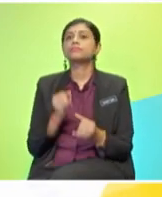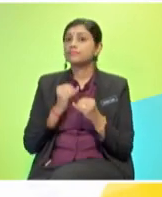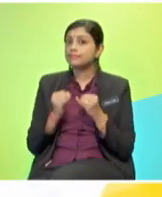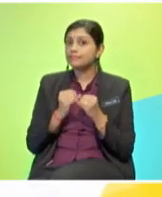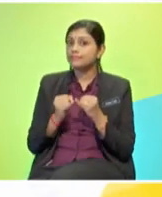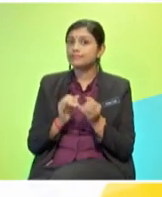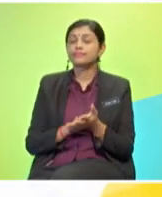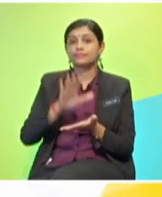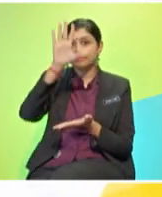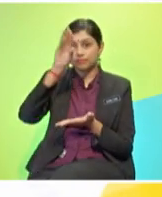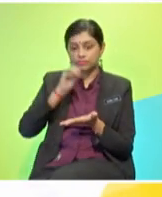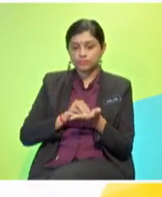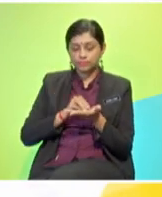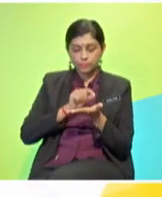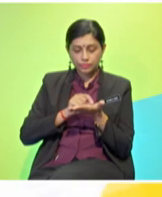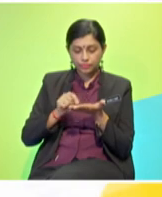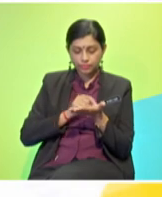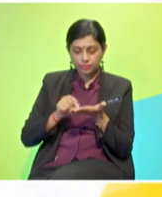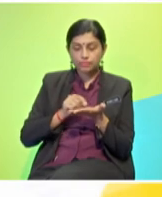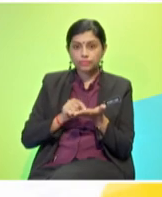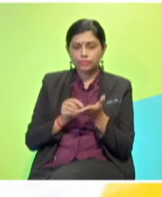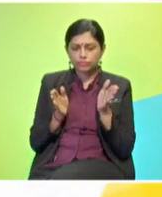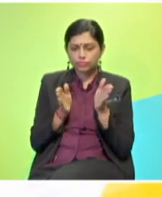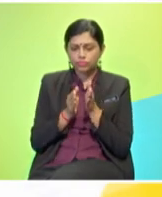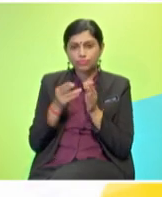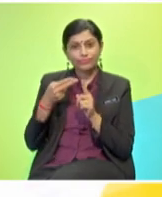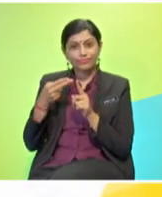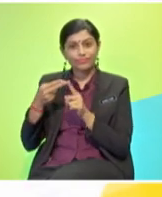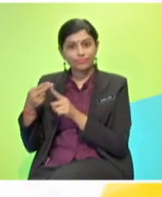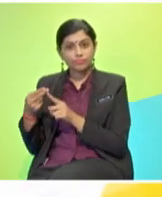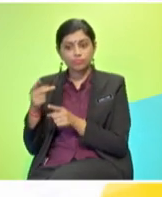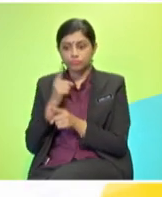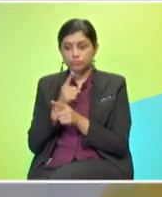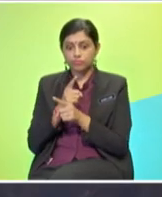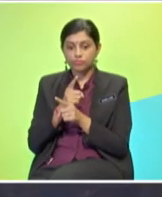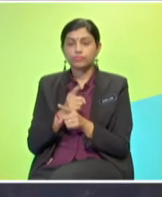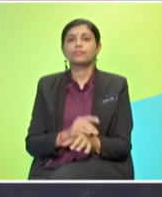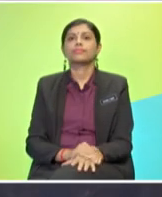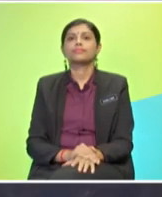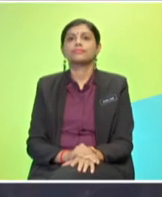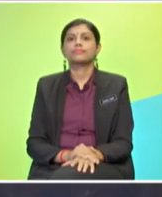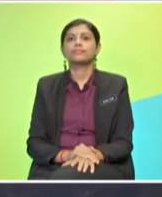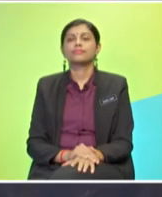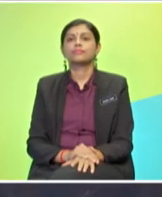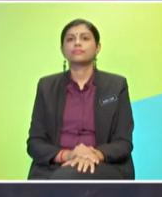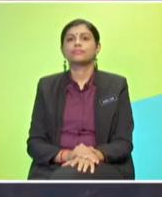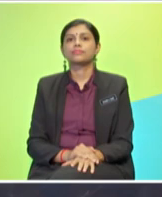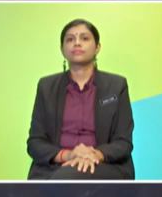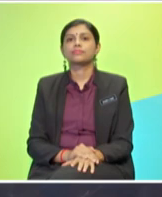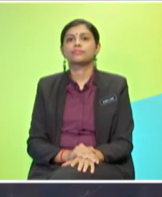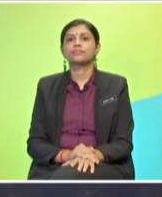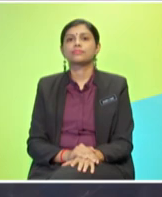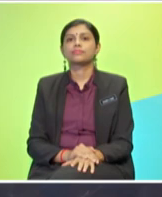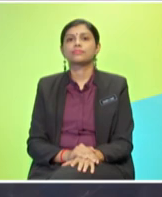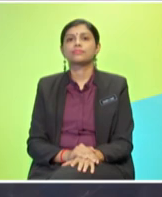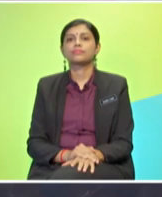you're going to copy and write the small letters legibly. Copy and also write. Yes. Okay, so these